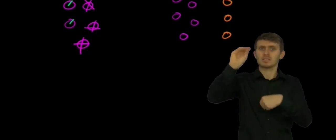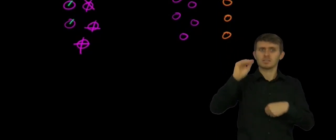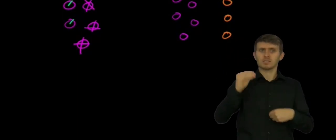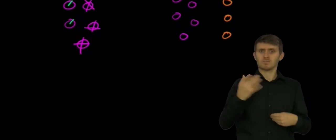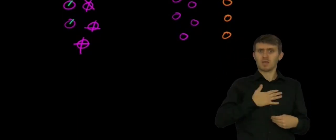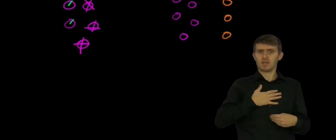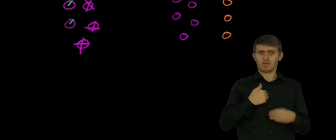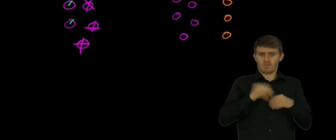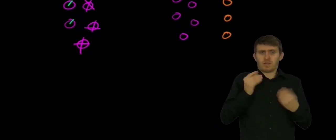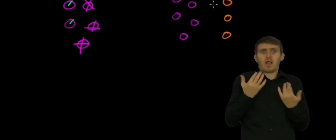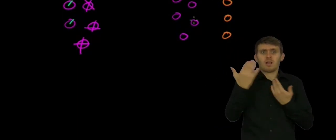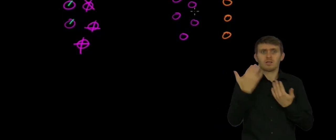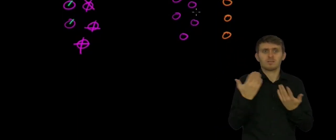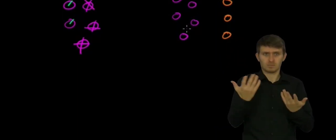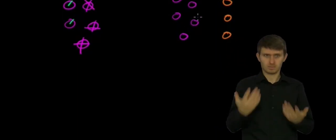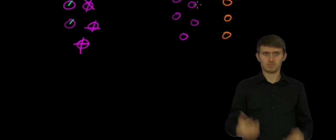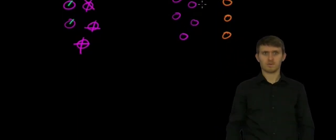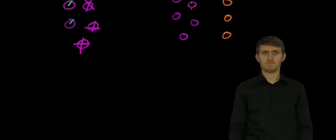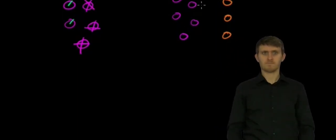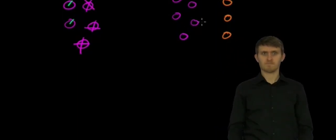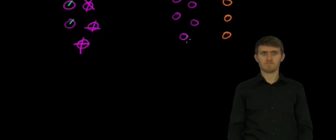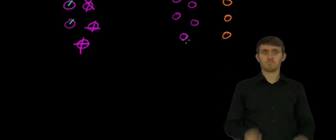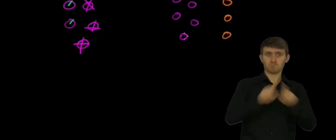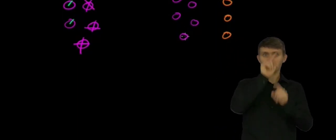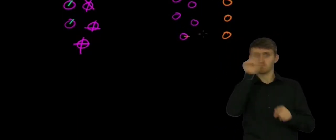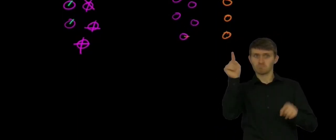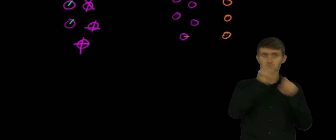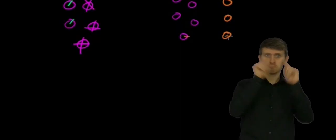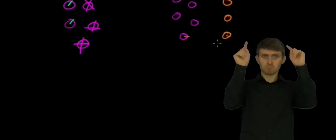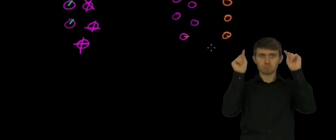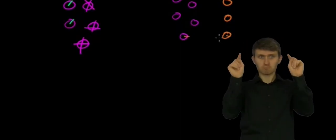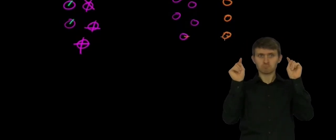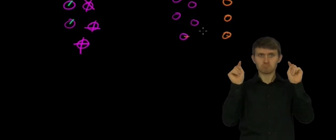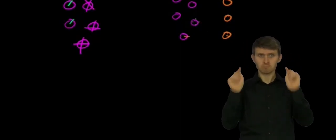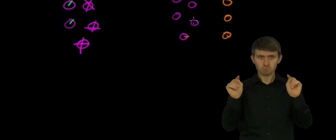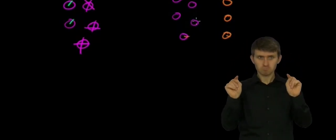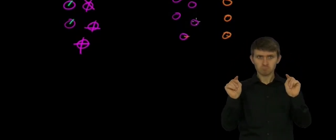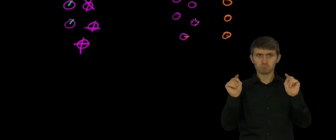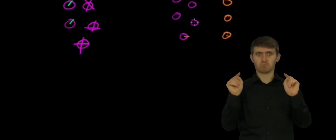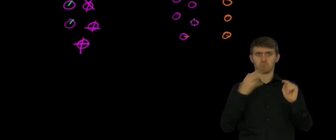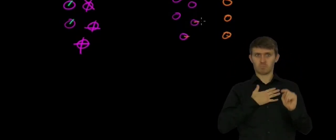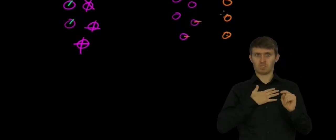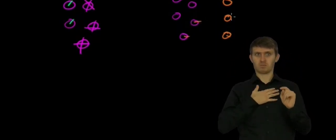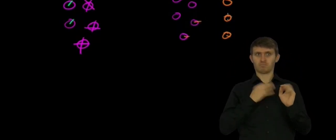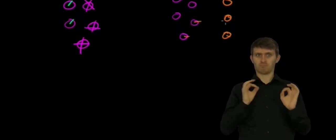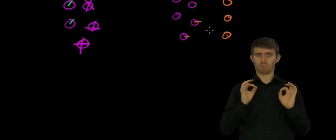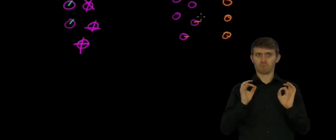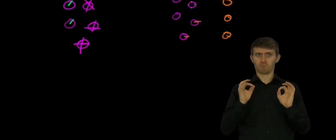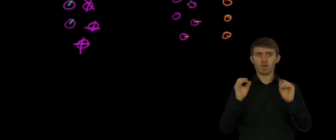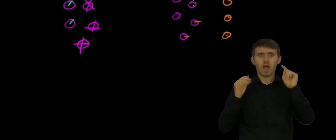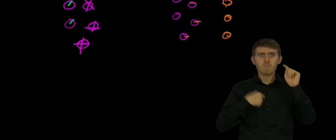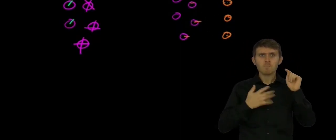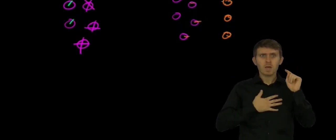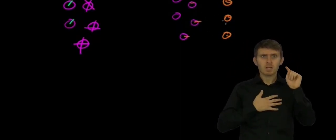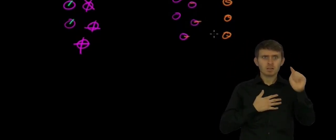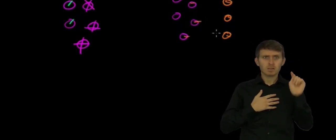have than you have? And if you look right here, well, you see, this berry is another, you have also one berry there. We both have one berry